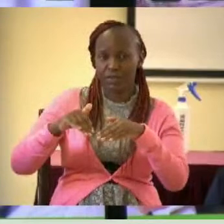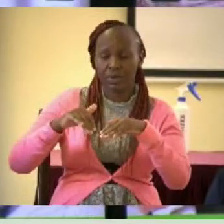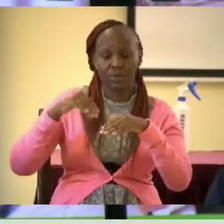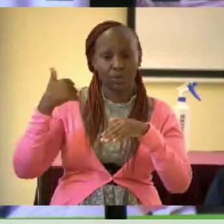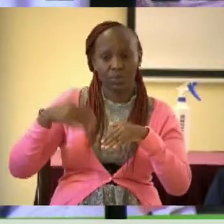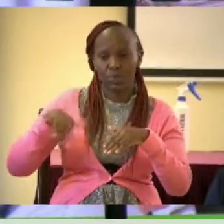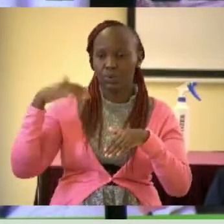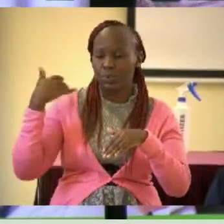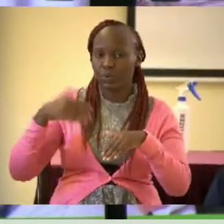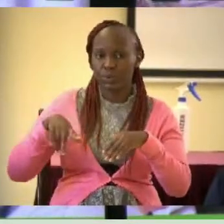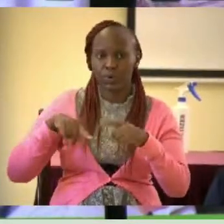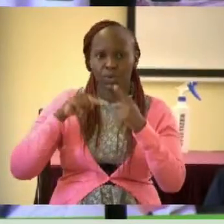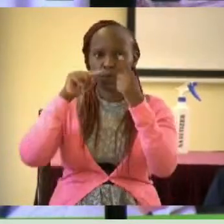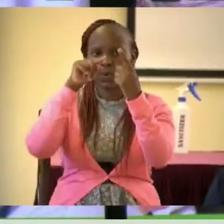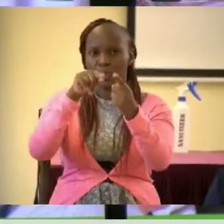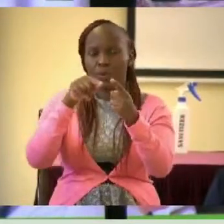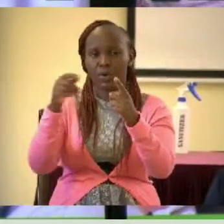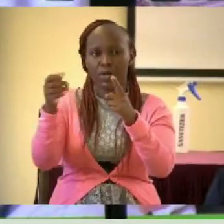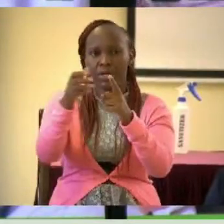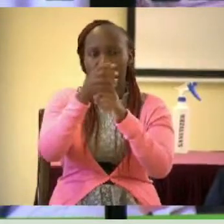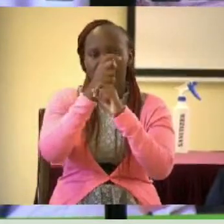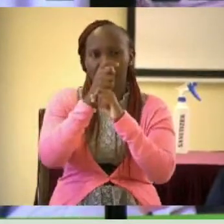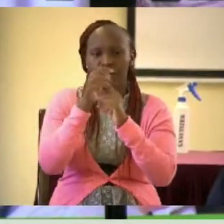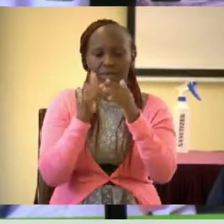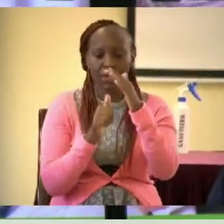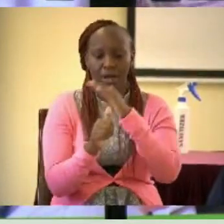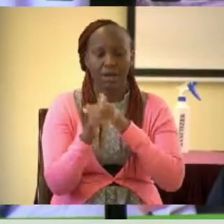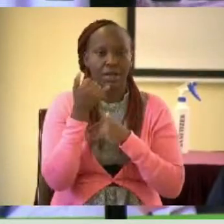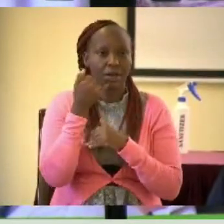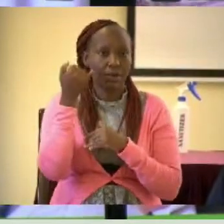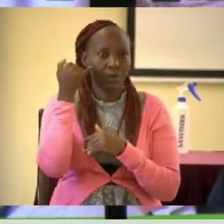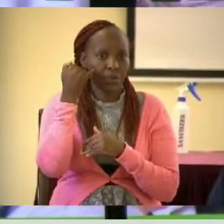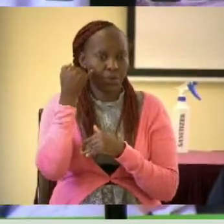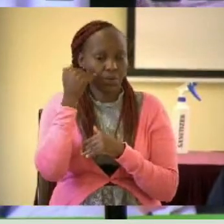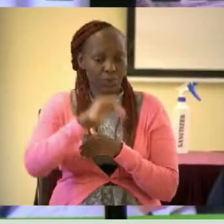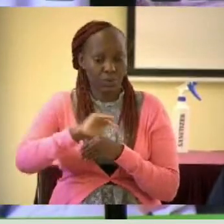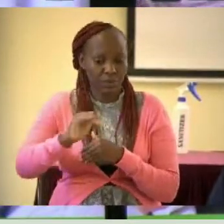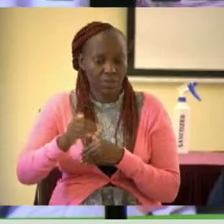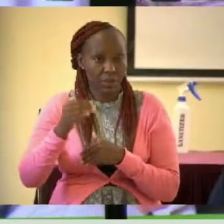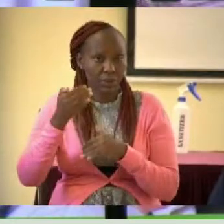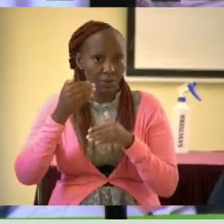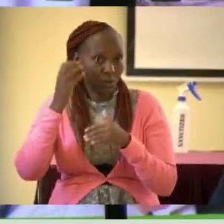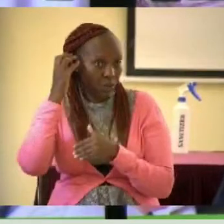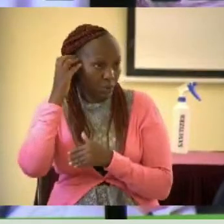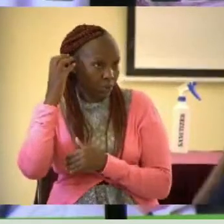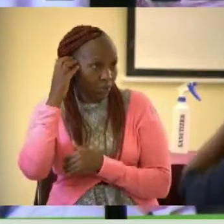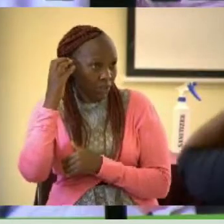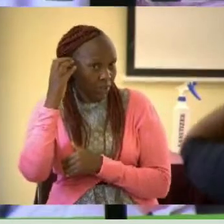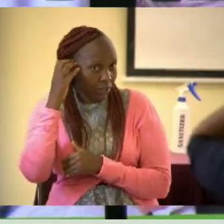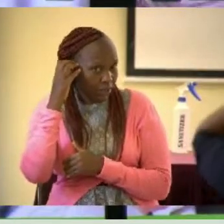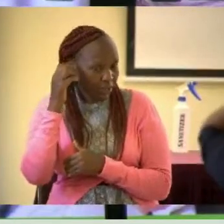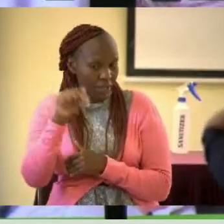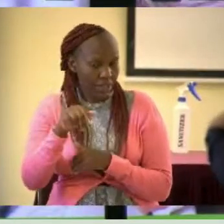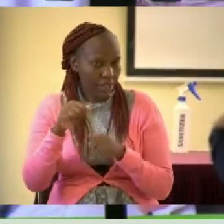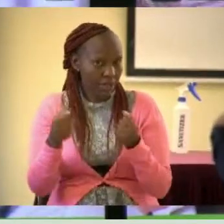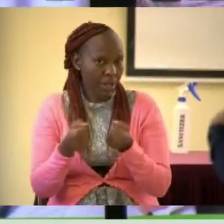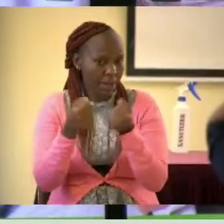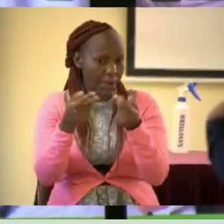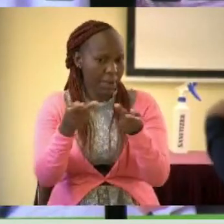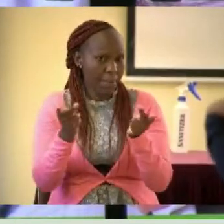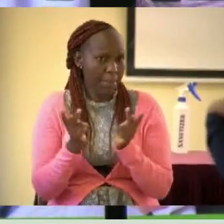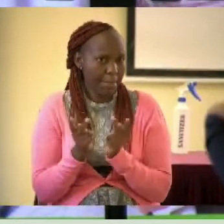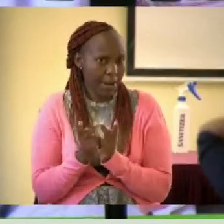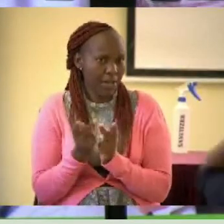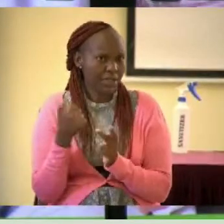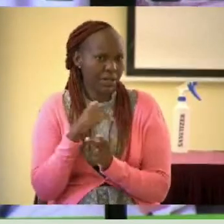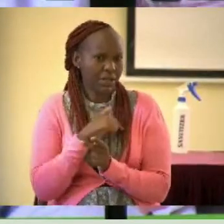for Egerton University, Faculty of Law under the Nakuru Town Campus College. It takes place, or it